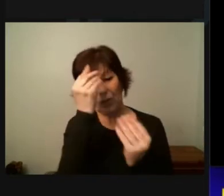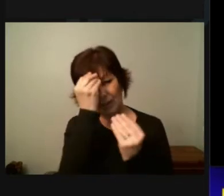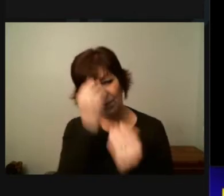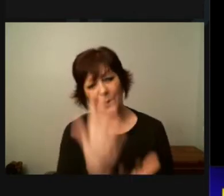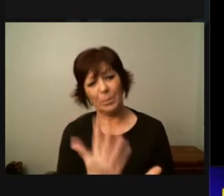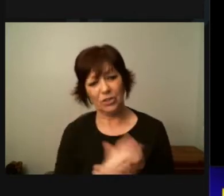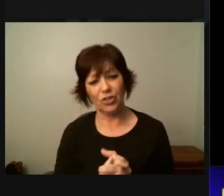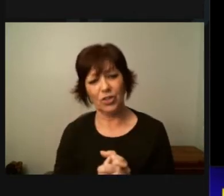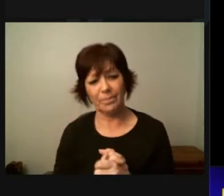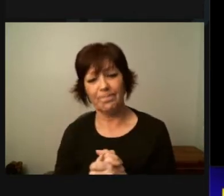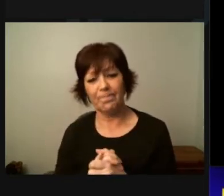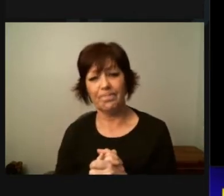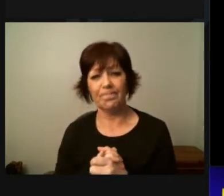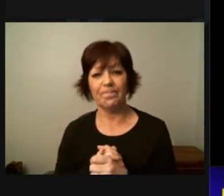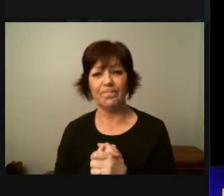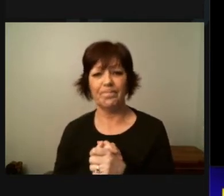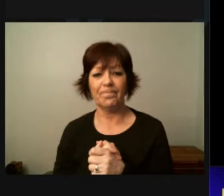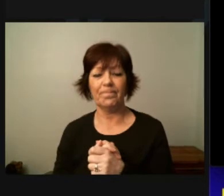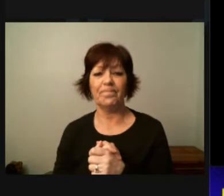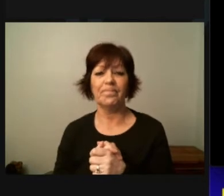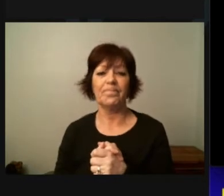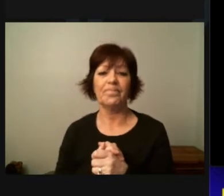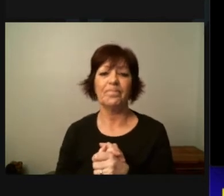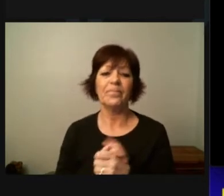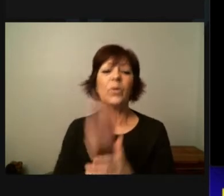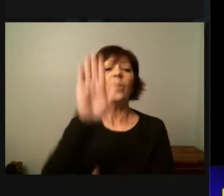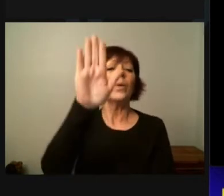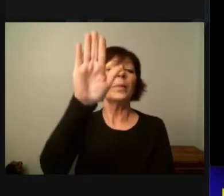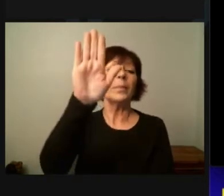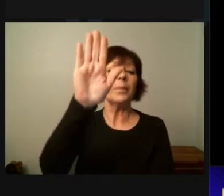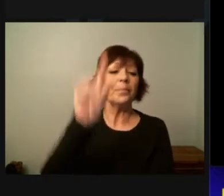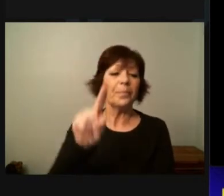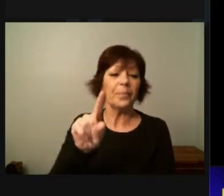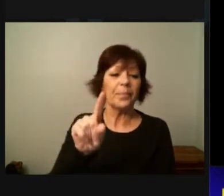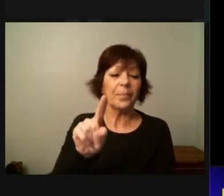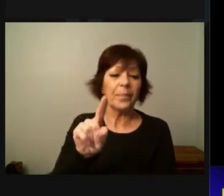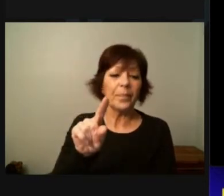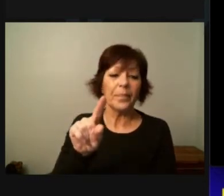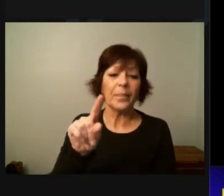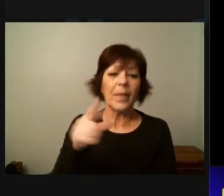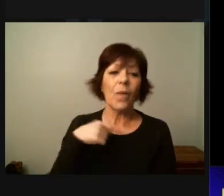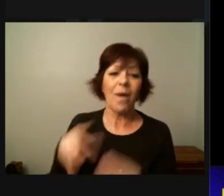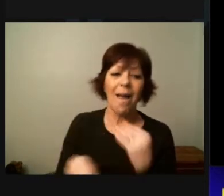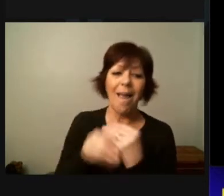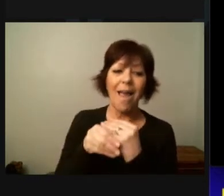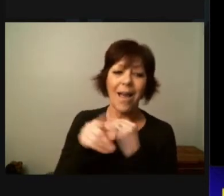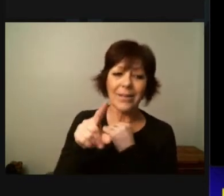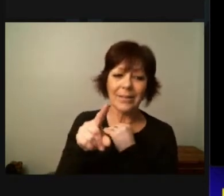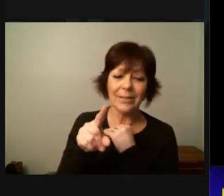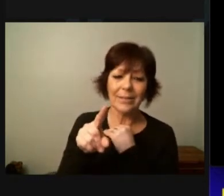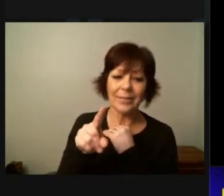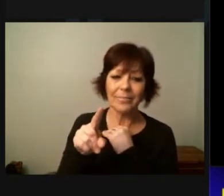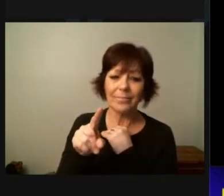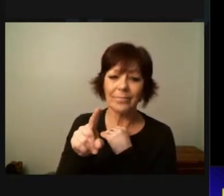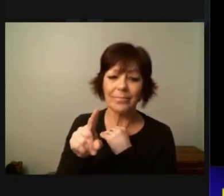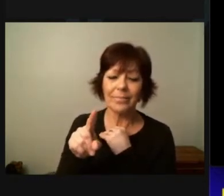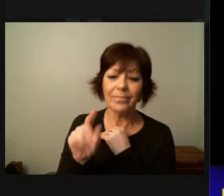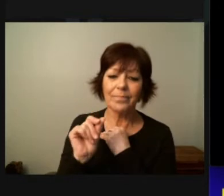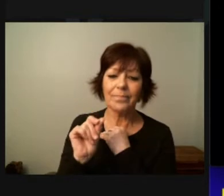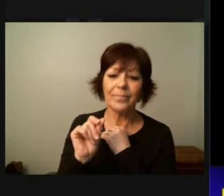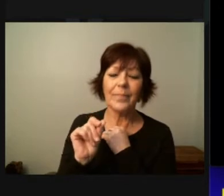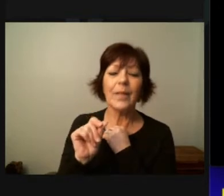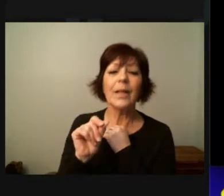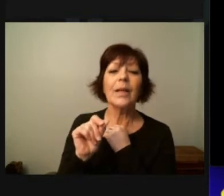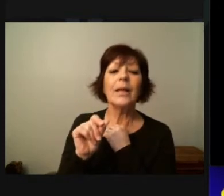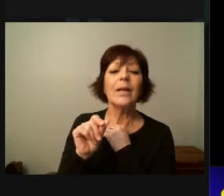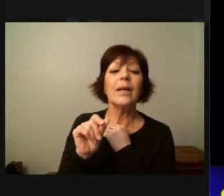information. Next slide, please. Before you do that, I'm sorry. Actually, I want to point something out because Patti